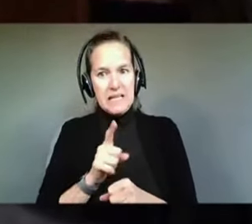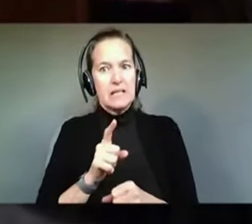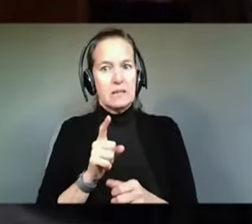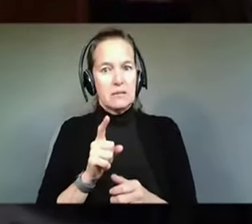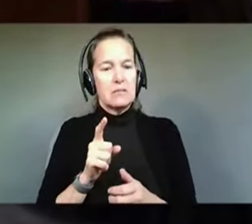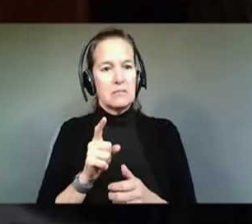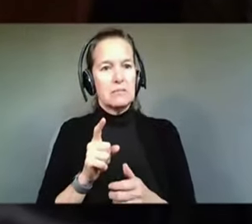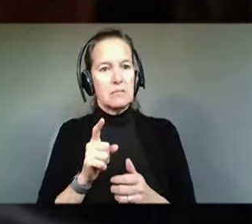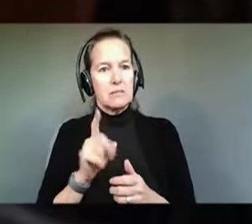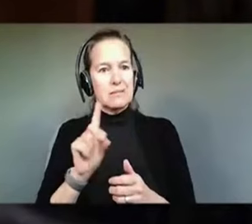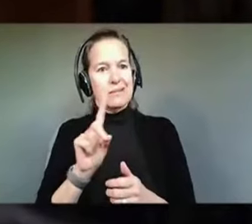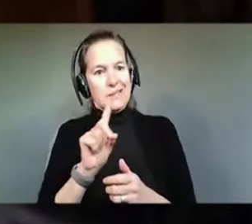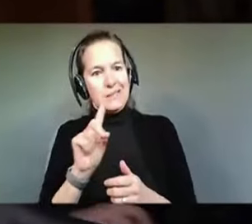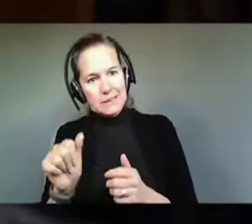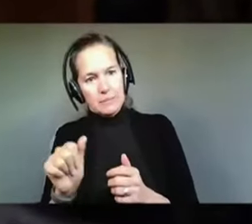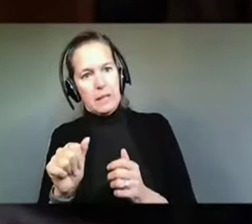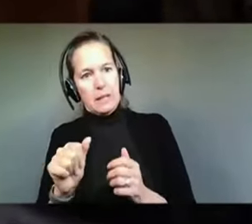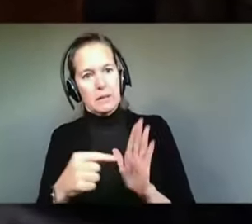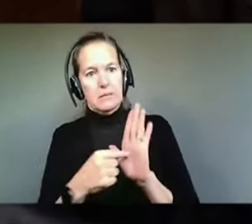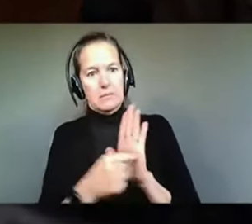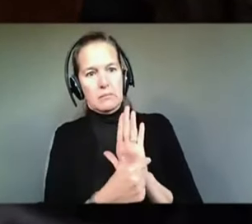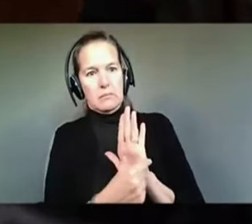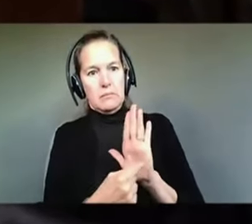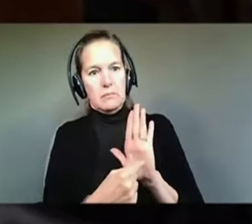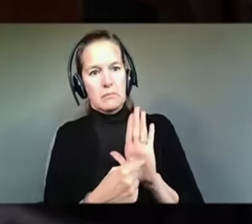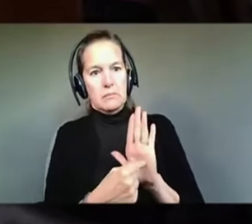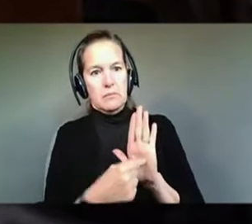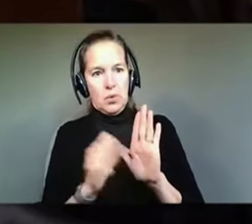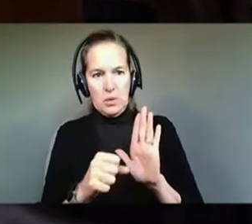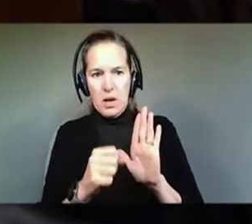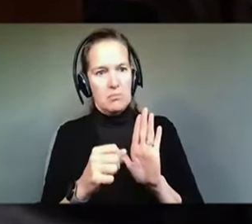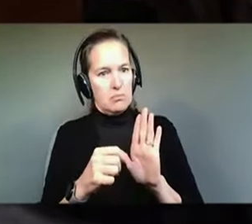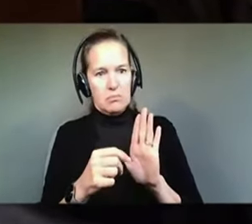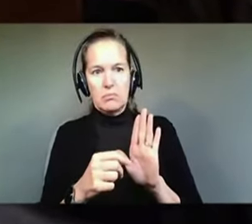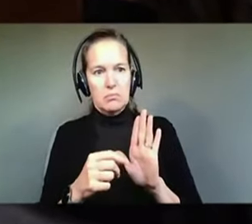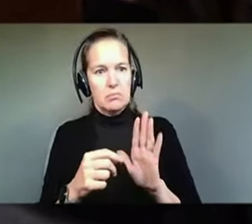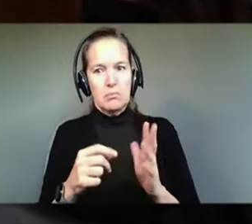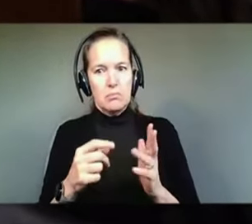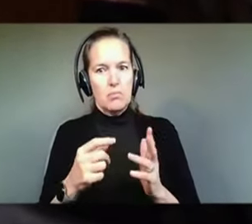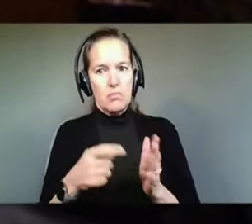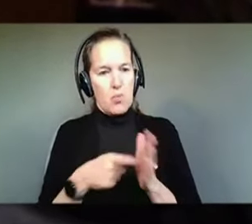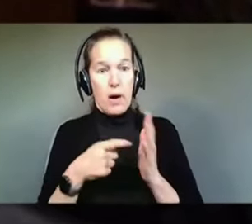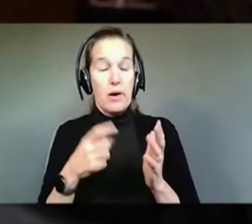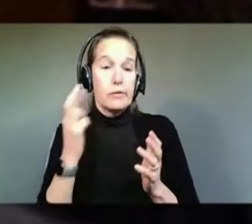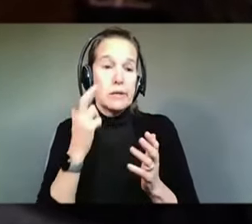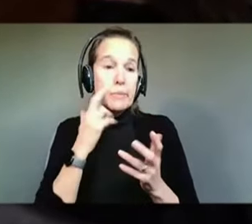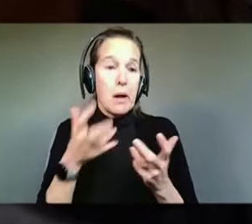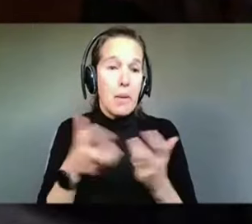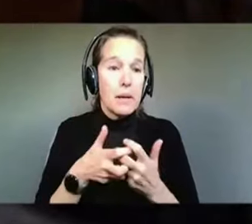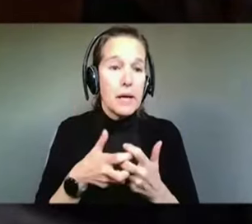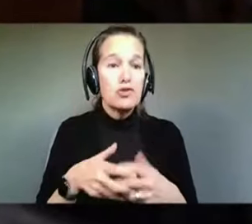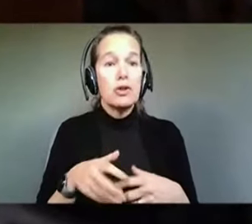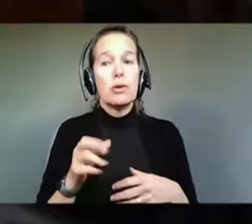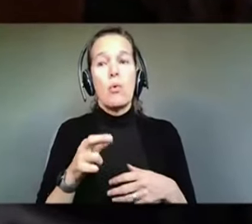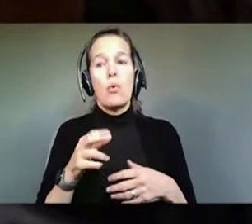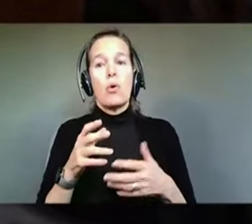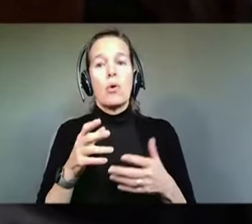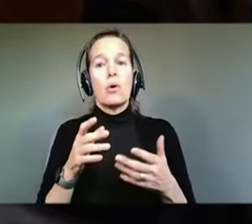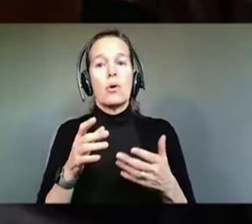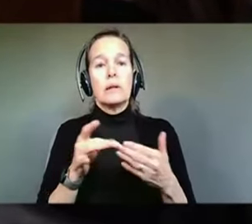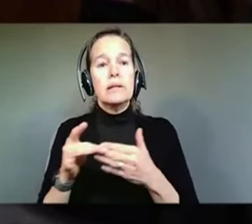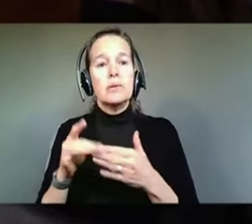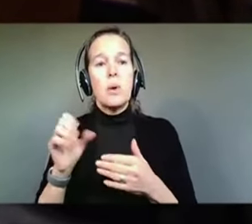a disabling condition that can be one that would either require reasonable accommodations or lead to an SSDI